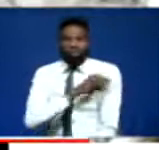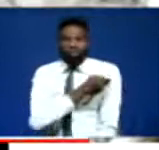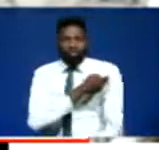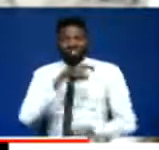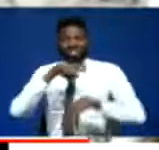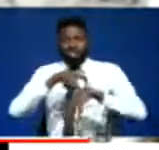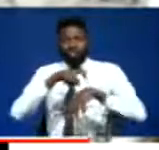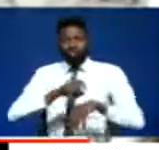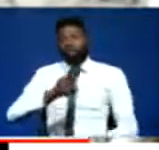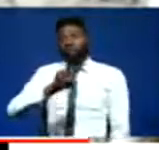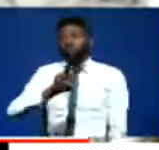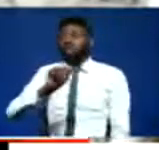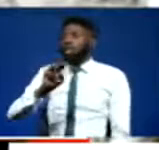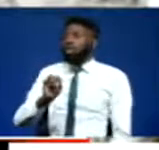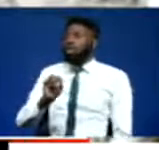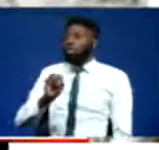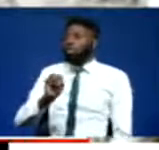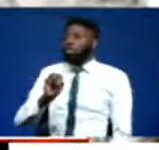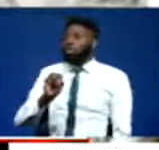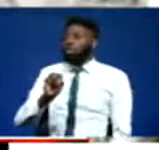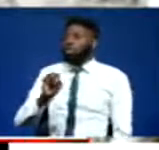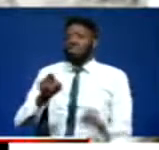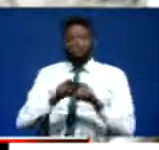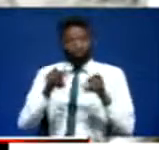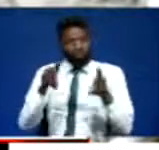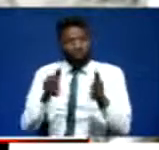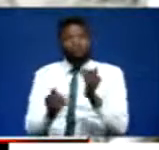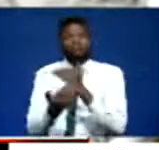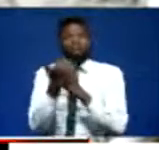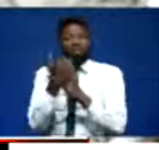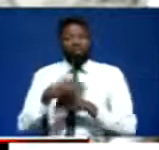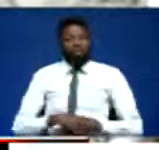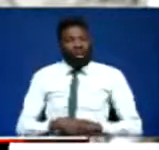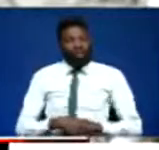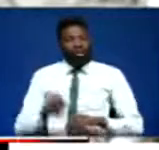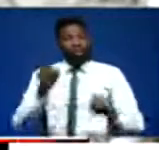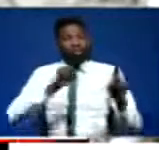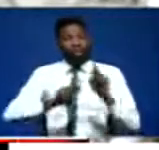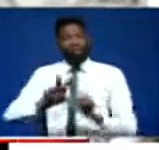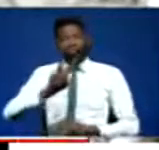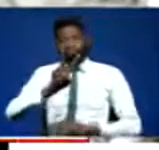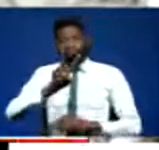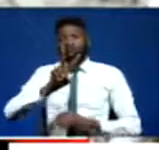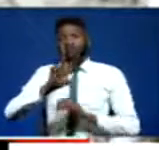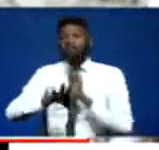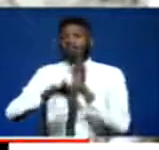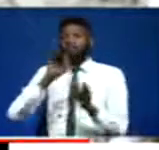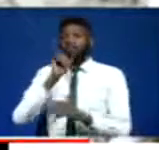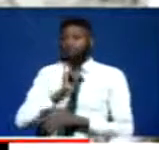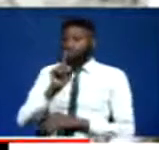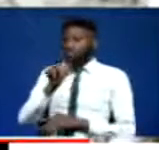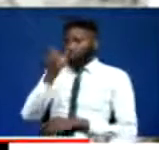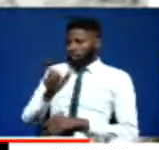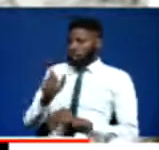a.m. leading up to today morning, two people were found in the rubble. One was taken to hospital,